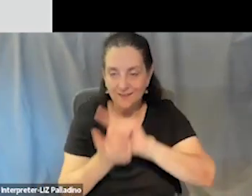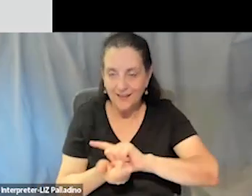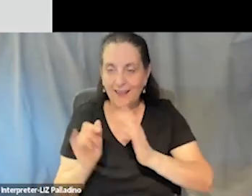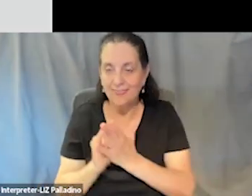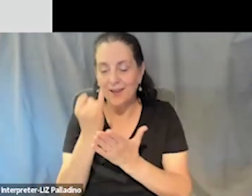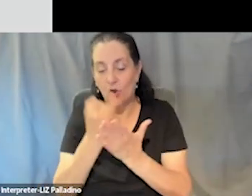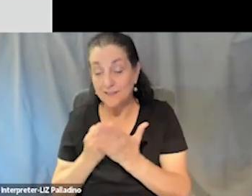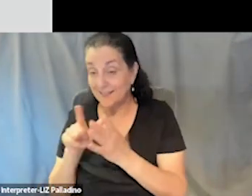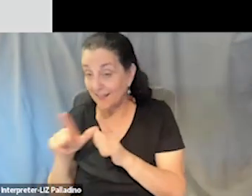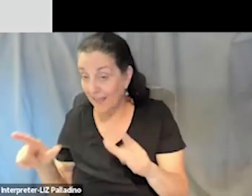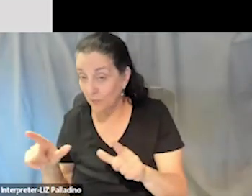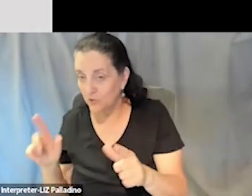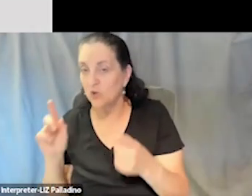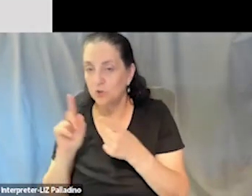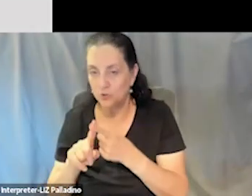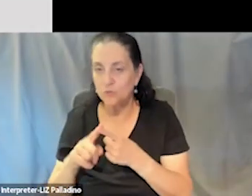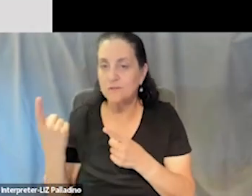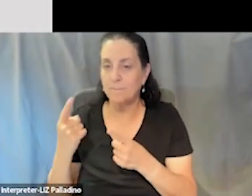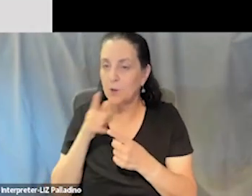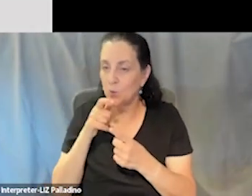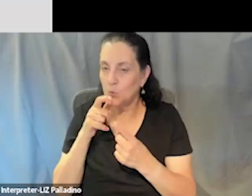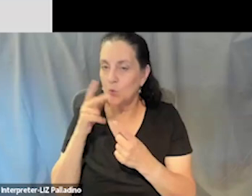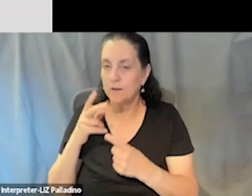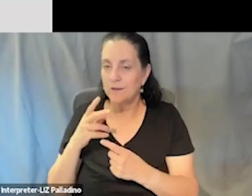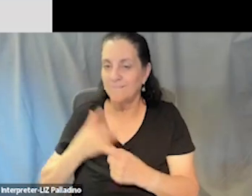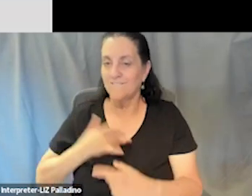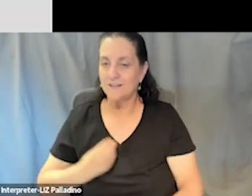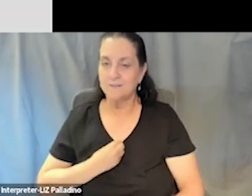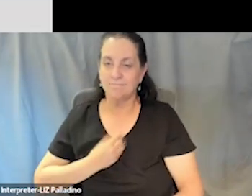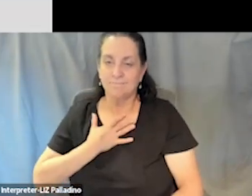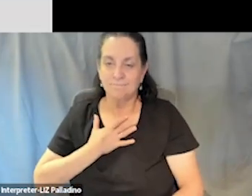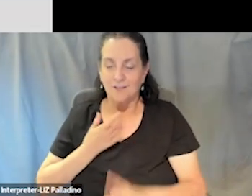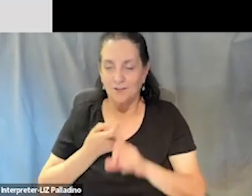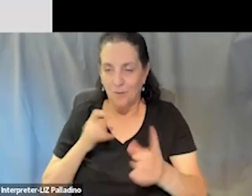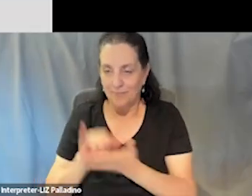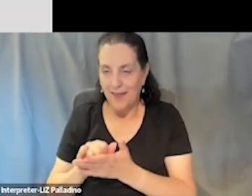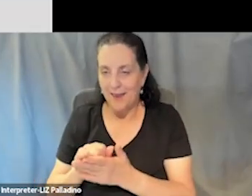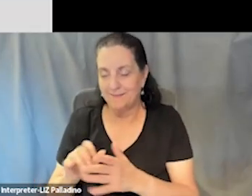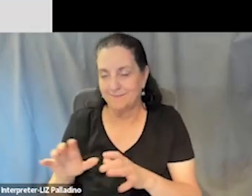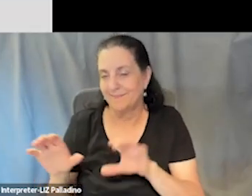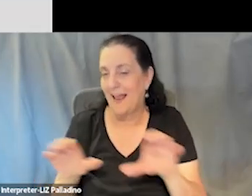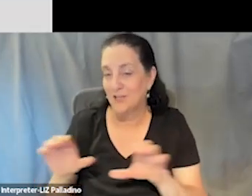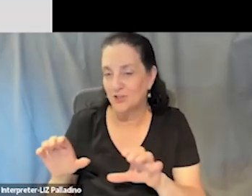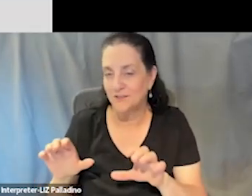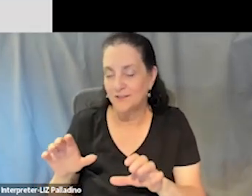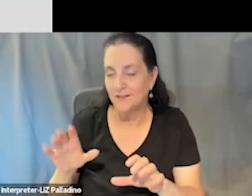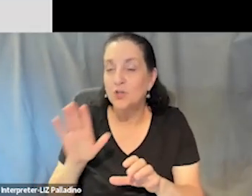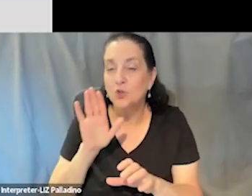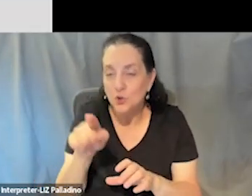language for someone who wasn't in the room and making them understand the fullness of what it takes to make that